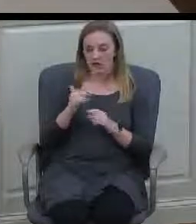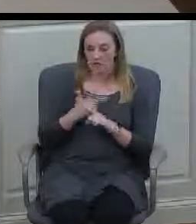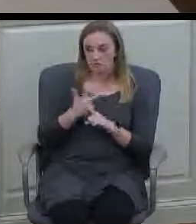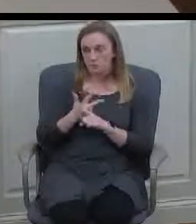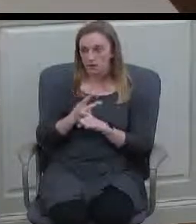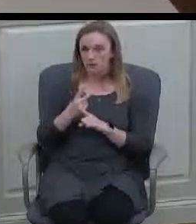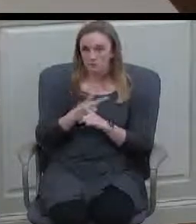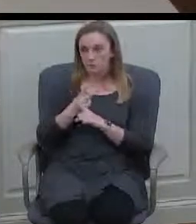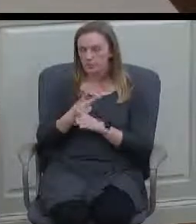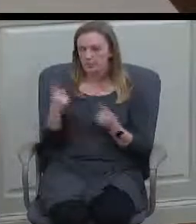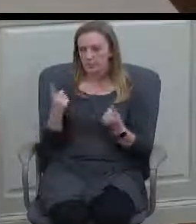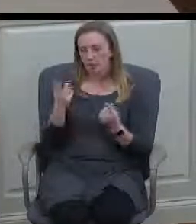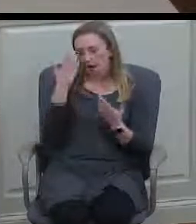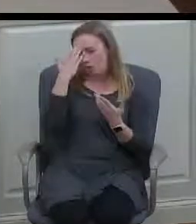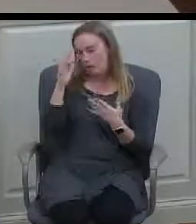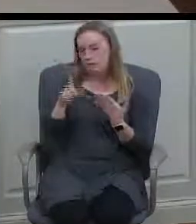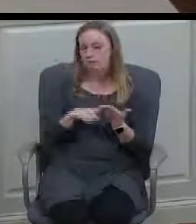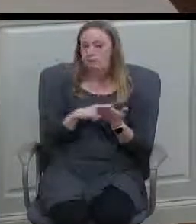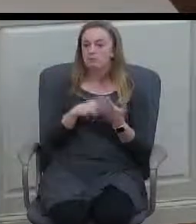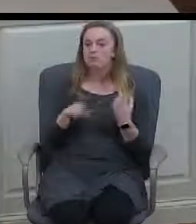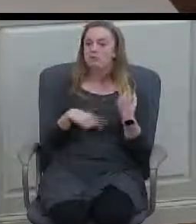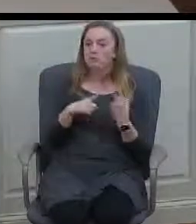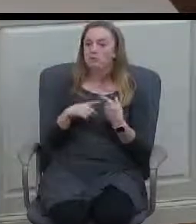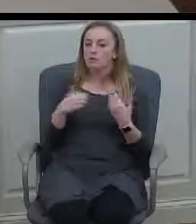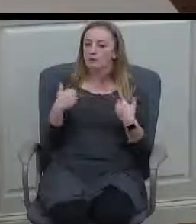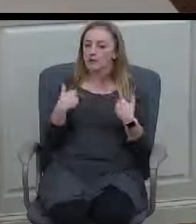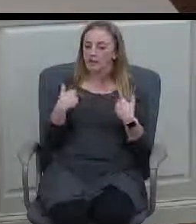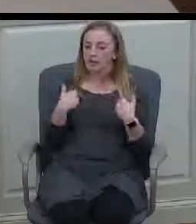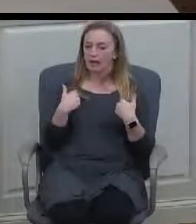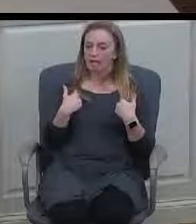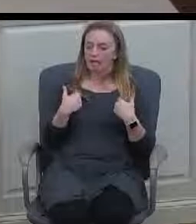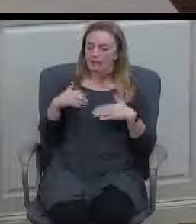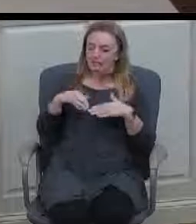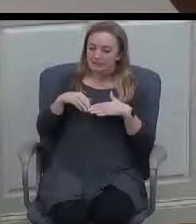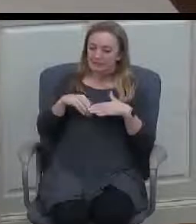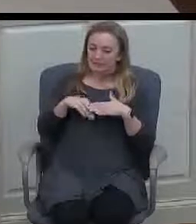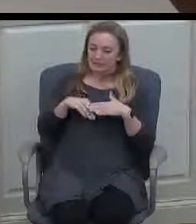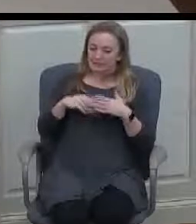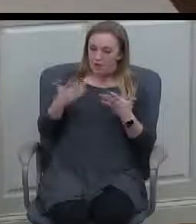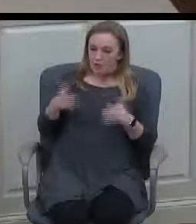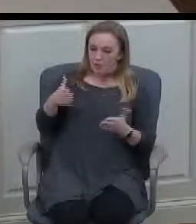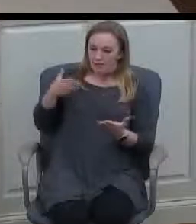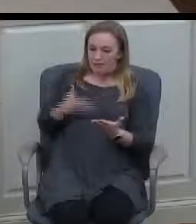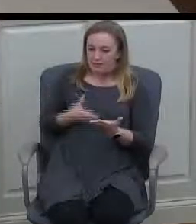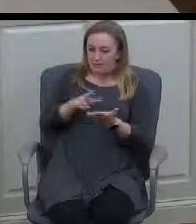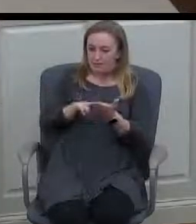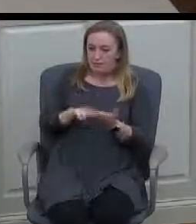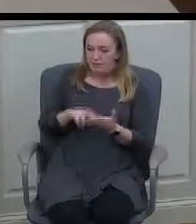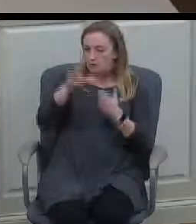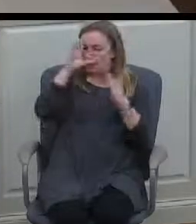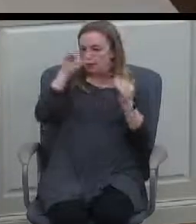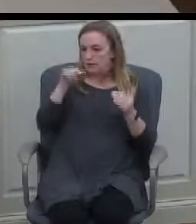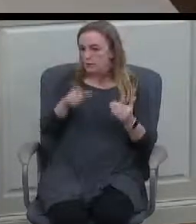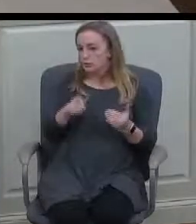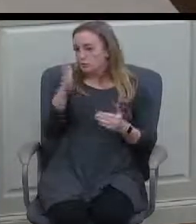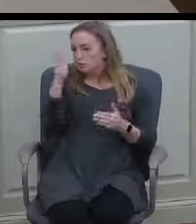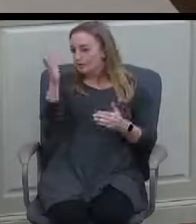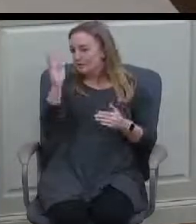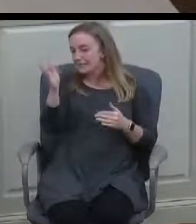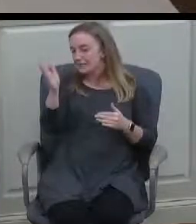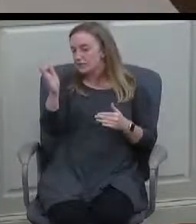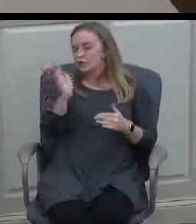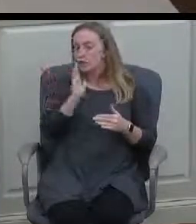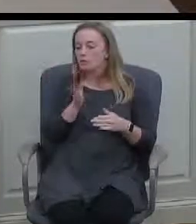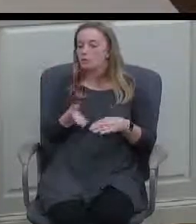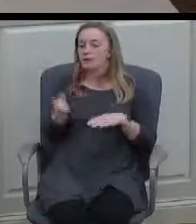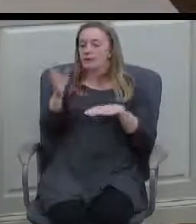that sometimes when we have built into contracts an expectation of presentation, it